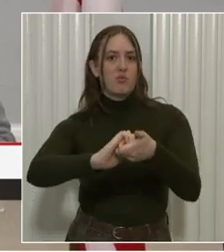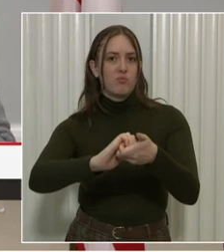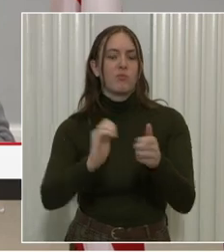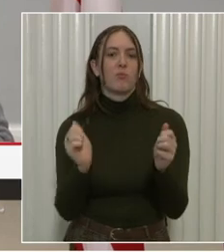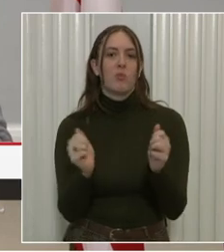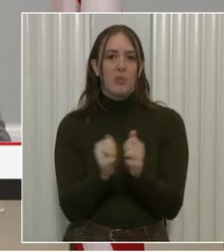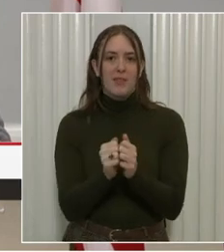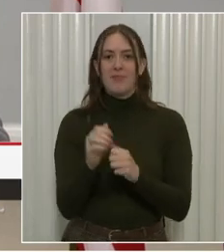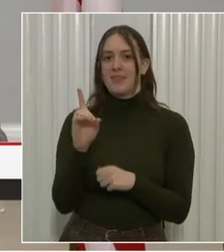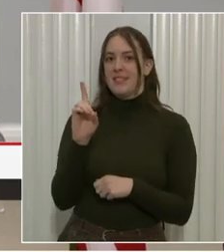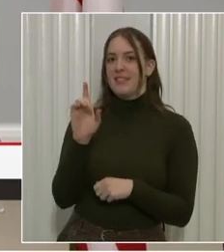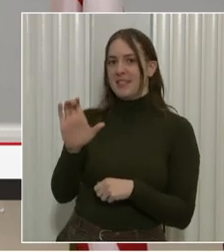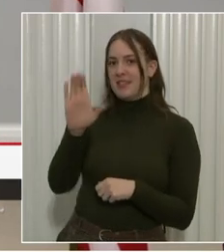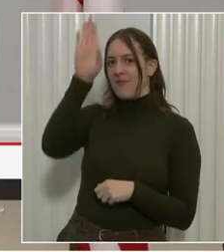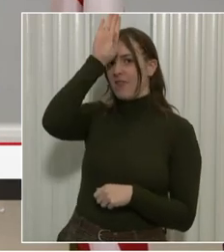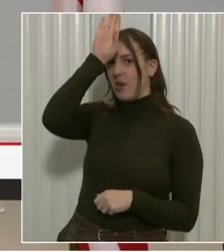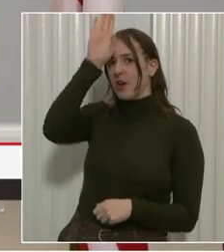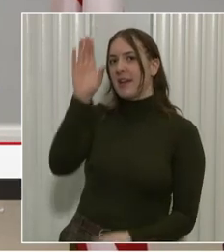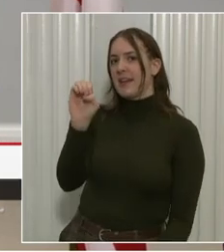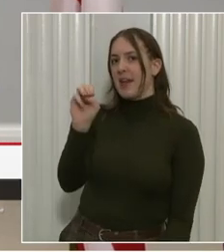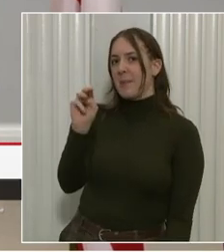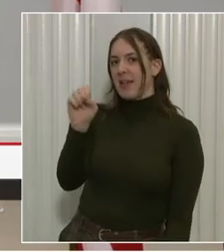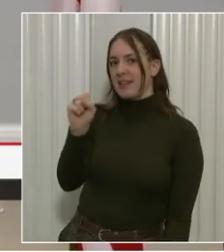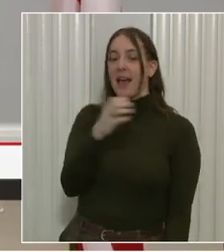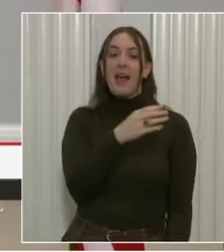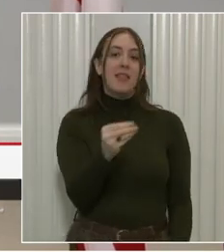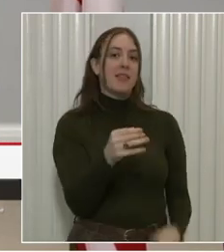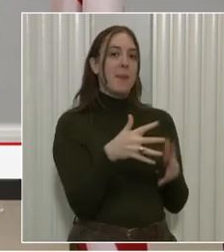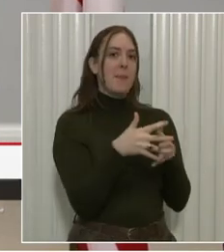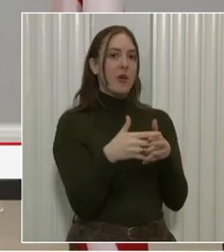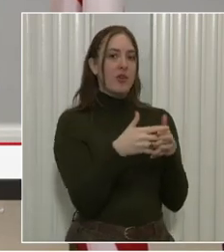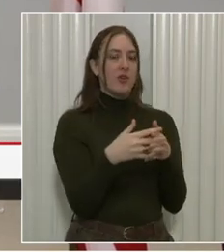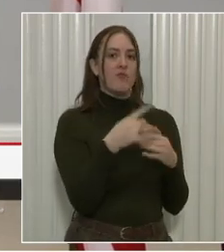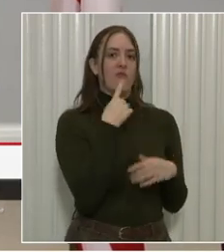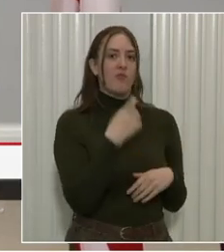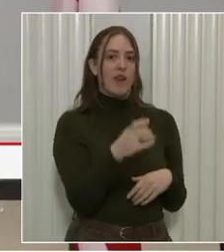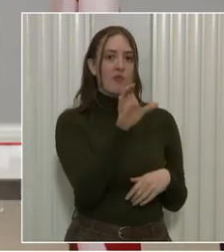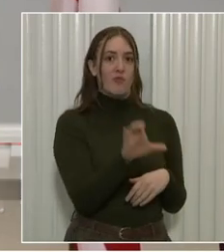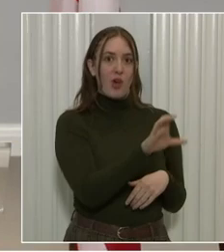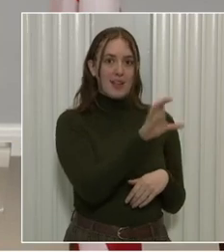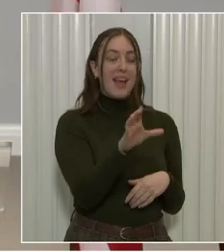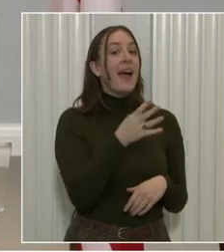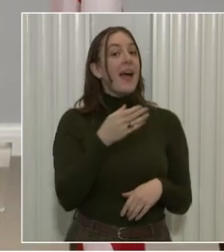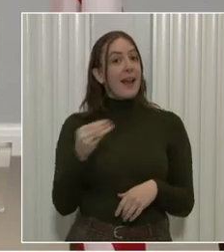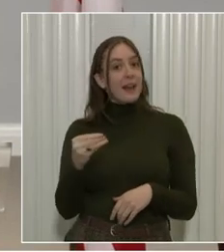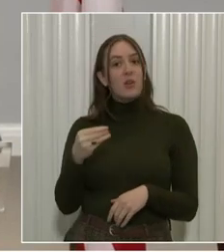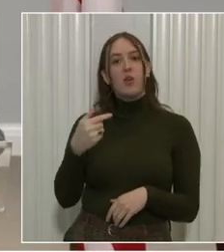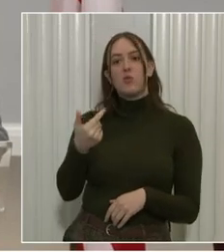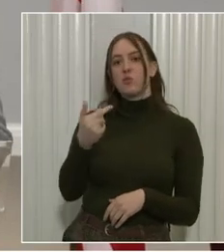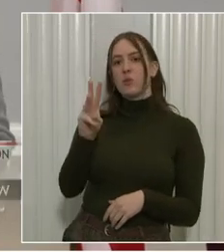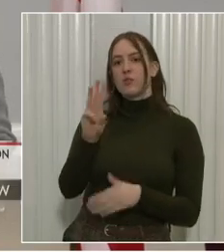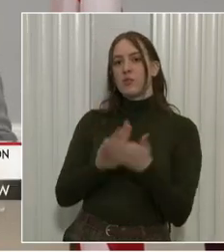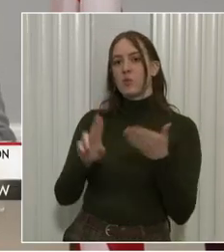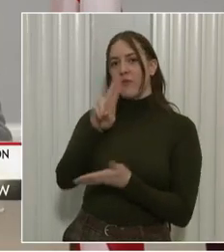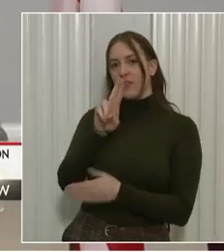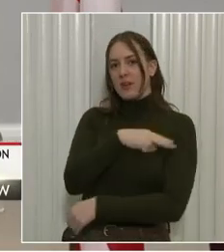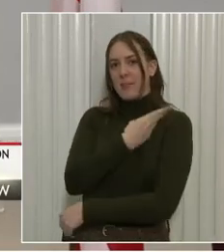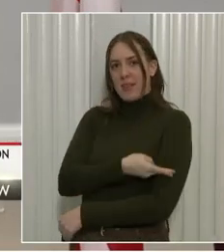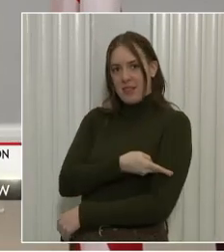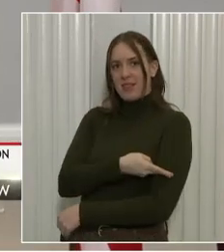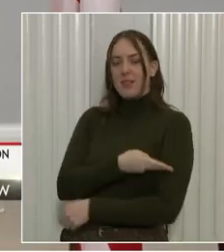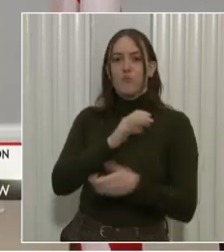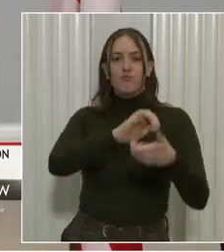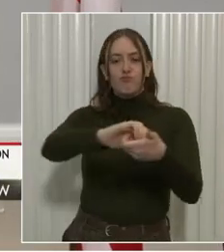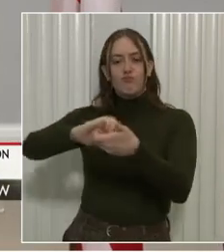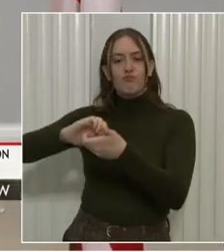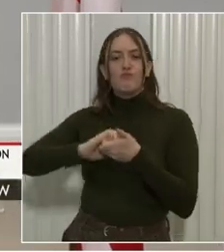have between DC Fire and EMS and the American Red Cross and George Washington University. As you heard